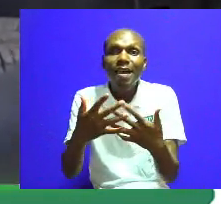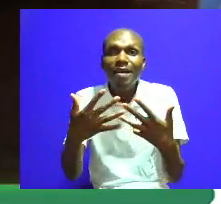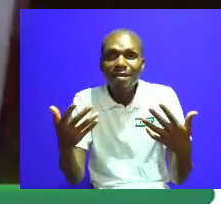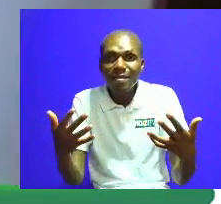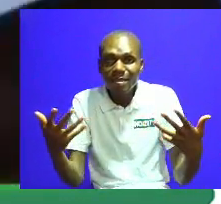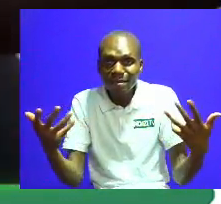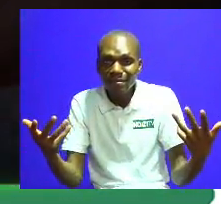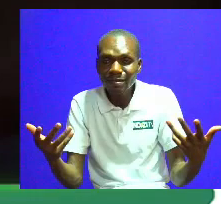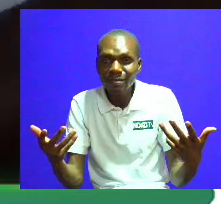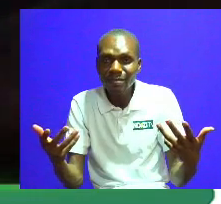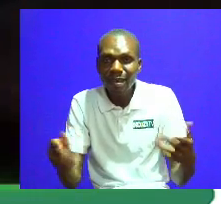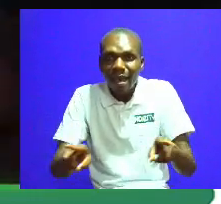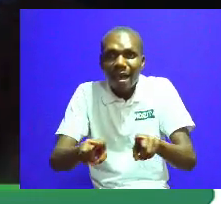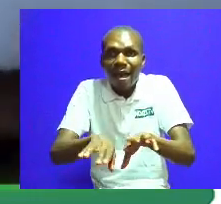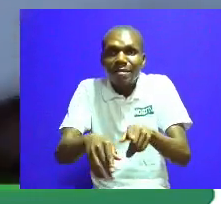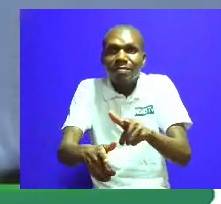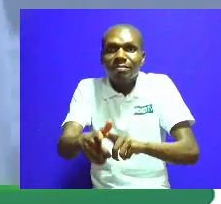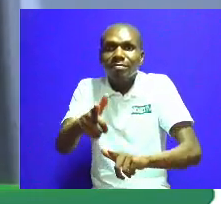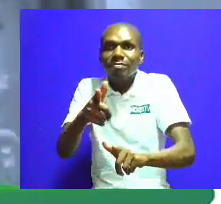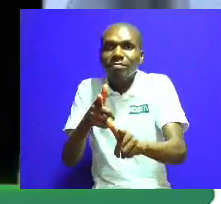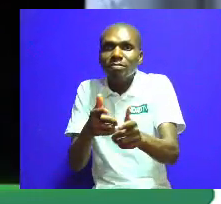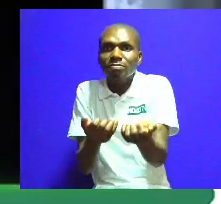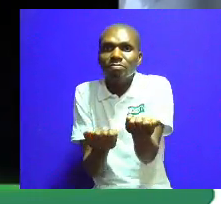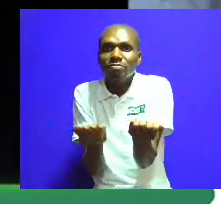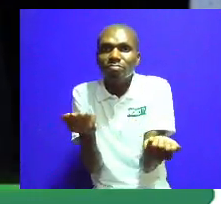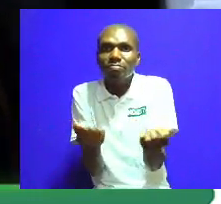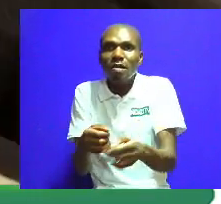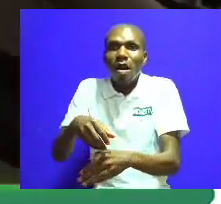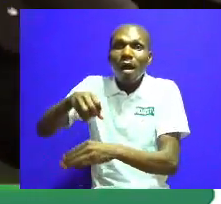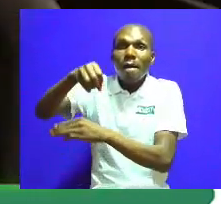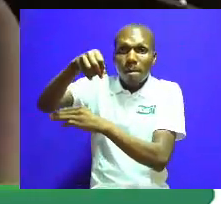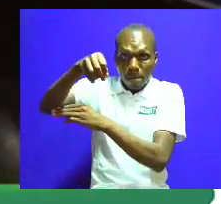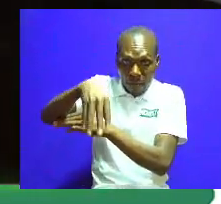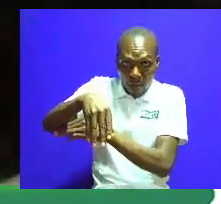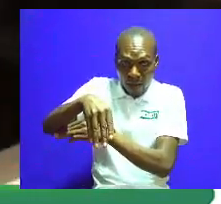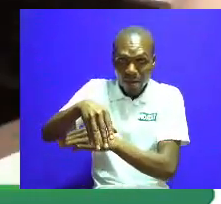kanaine, unachiga alichigo tumeka omorero westima.